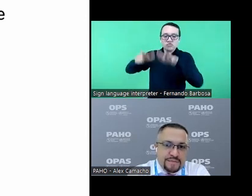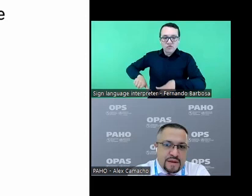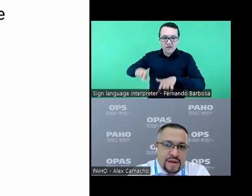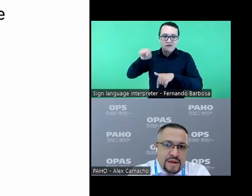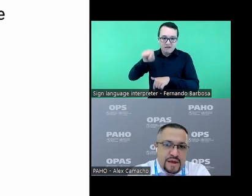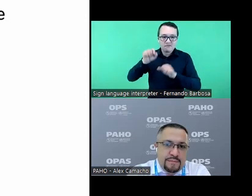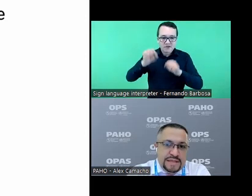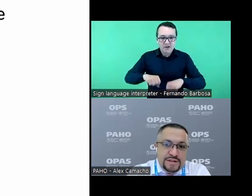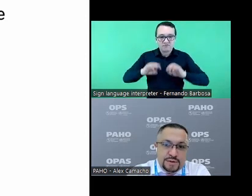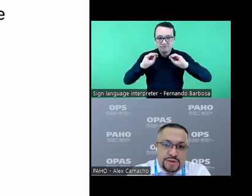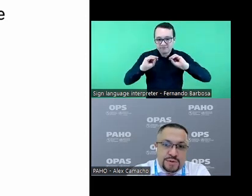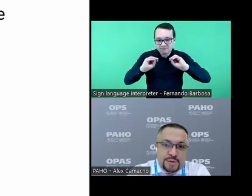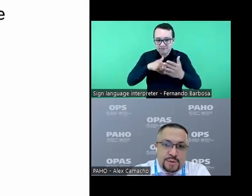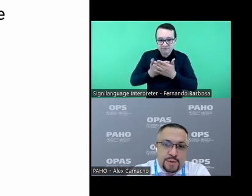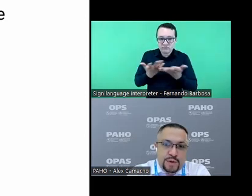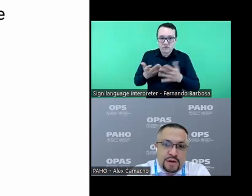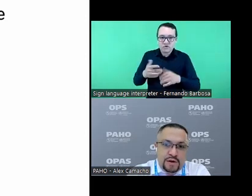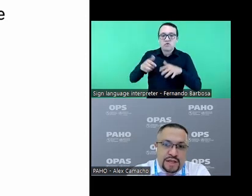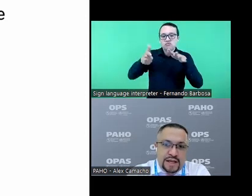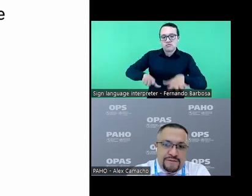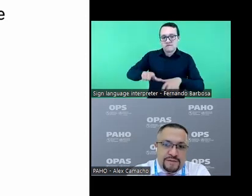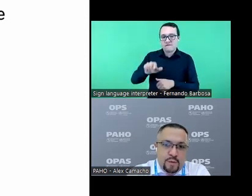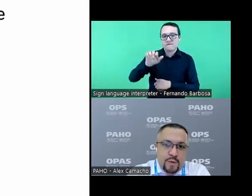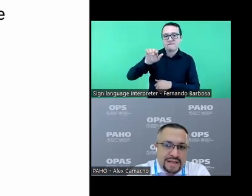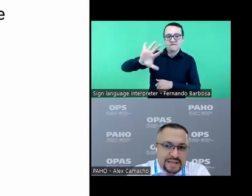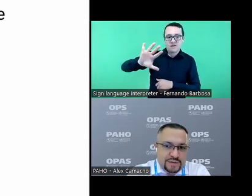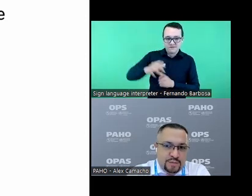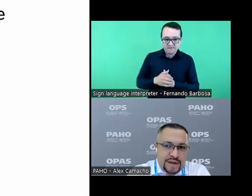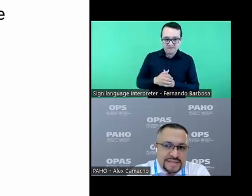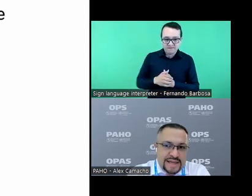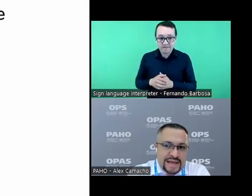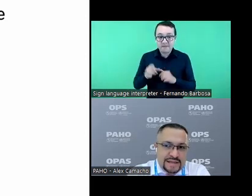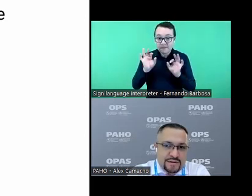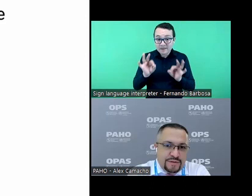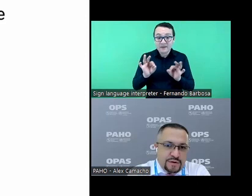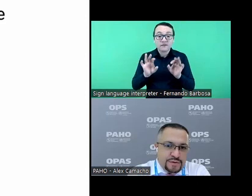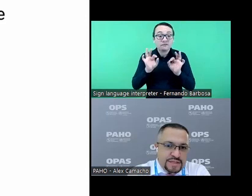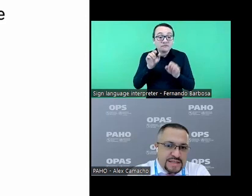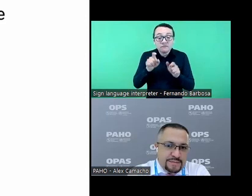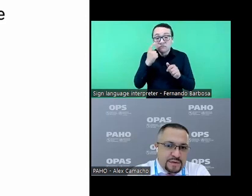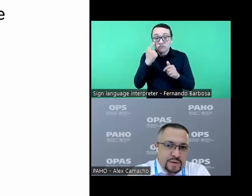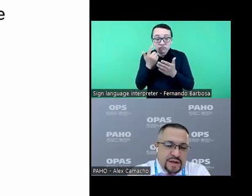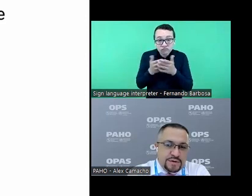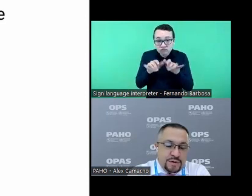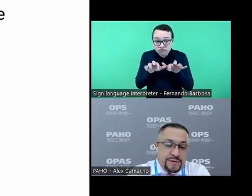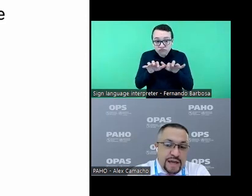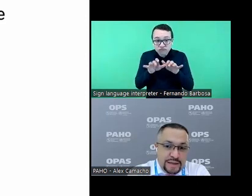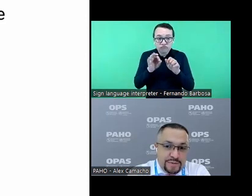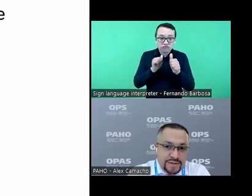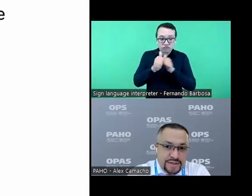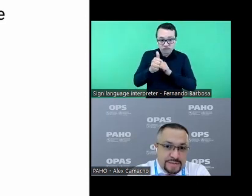exam. Please note you will only have one attempt to pass the end of the course exam with a score